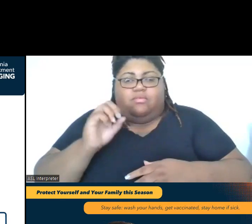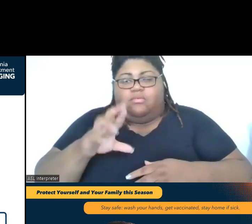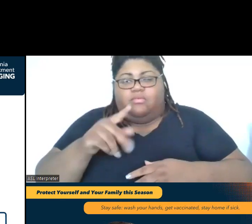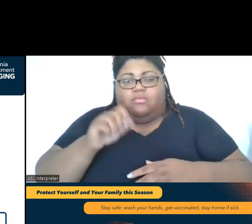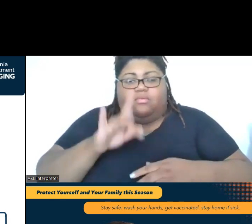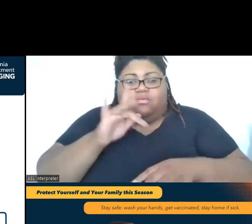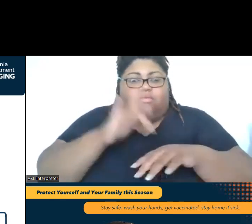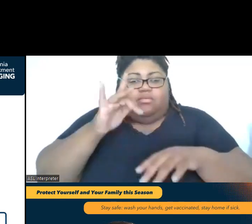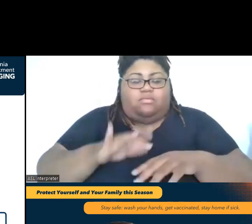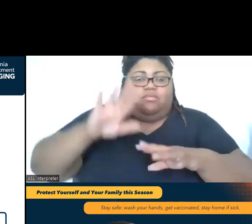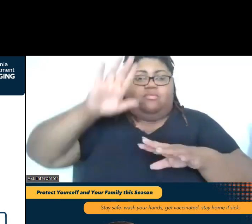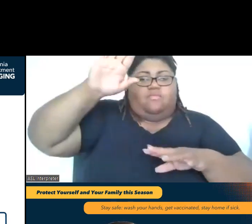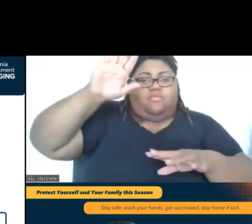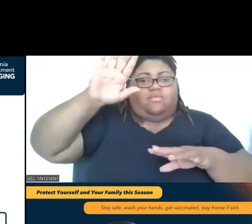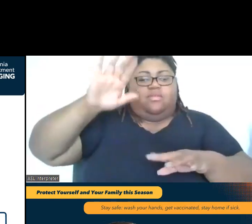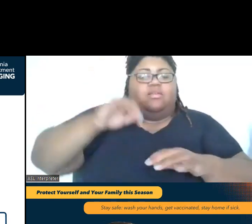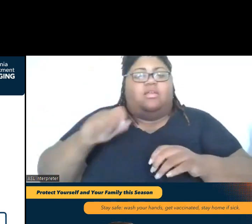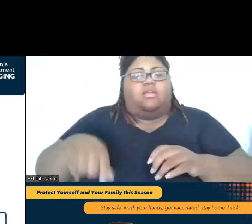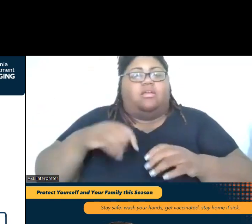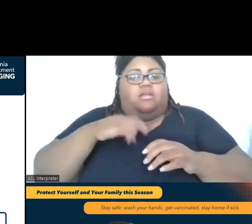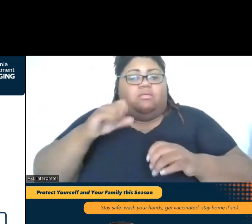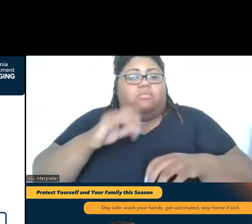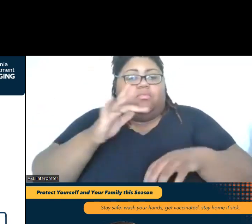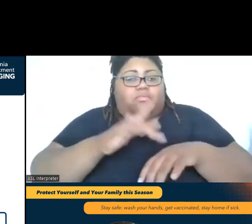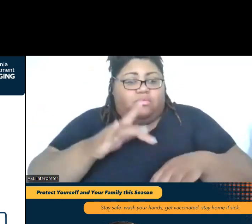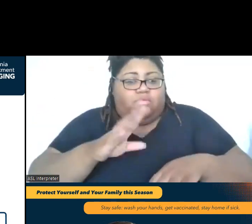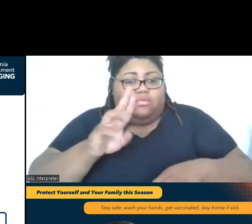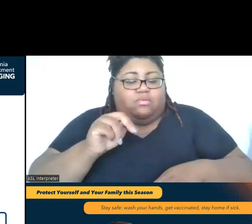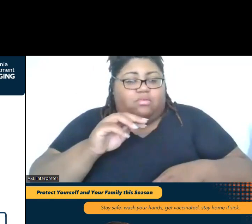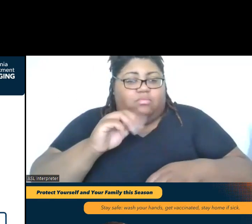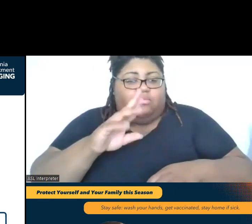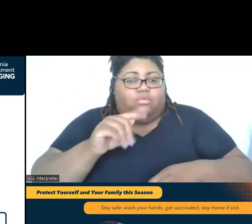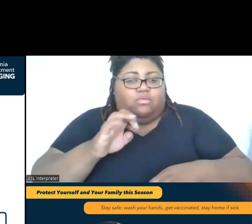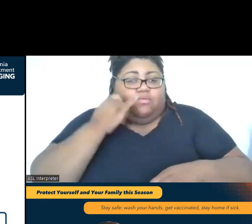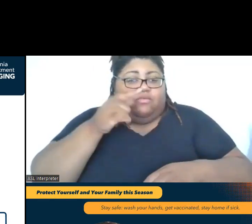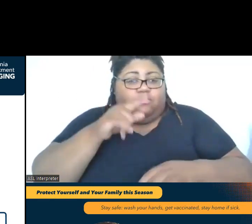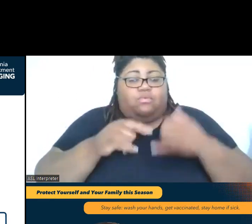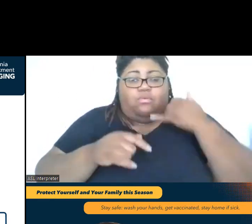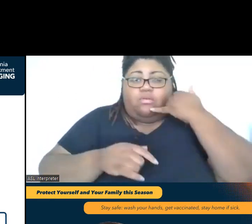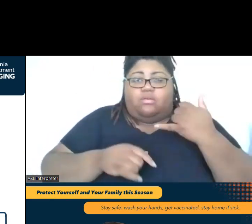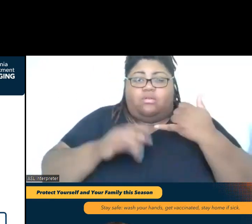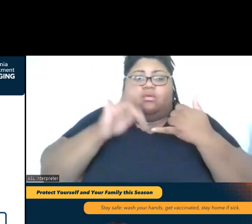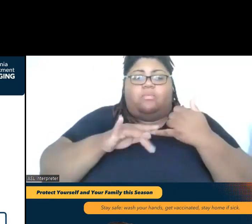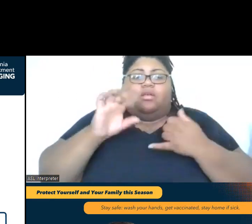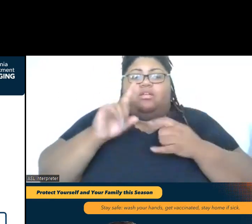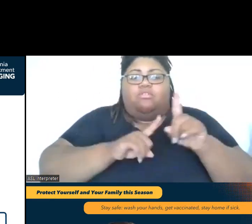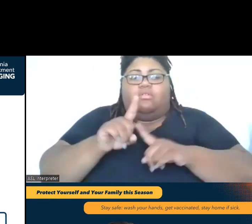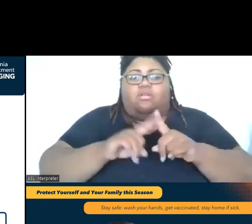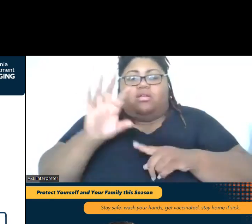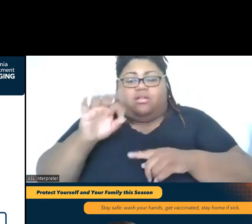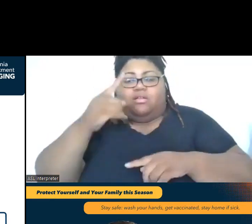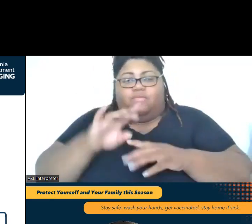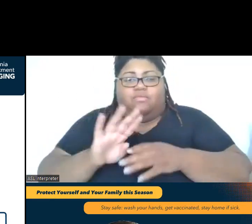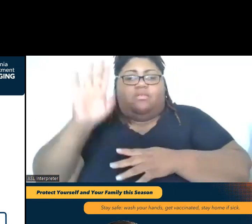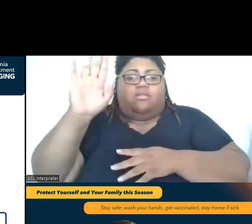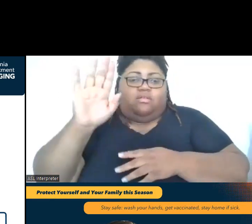hand icon to request your line to be unmuted. If you're dialing in, press *9 to raise your hand. And of course, if you have any